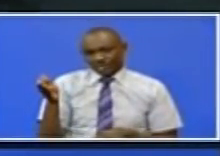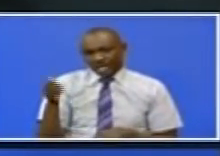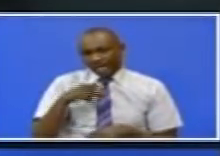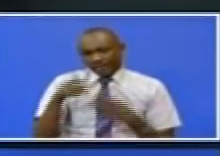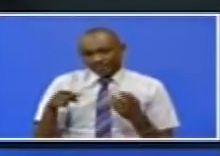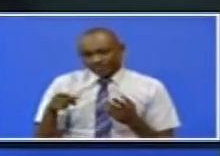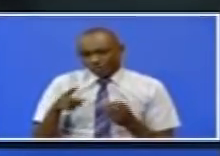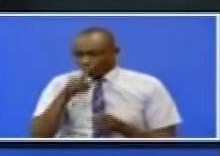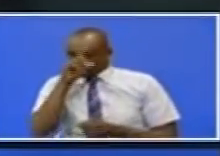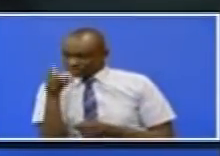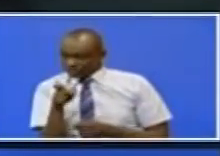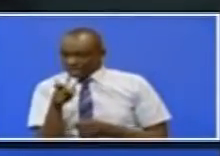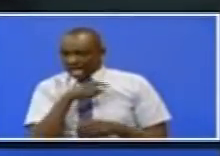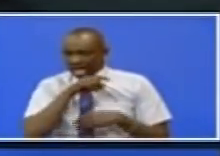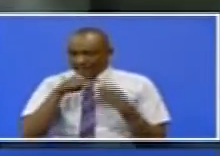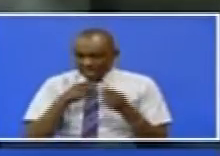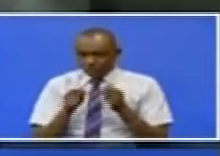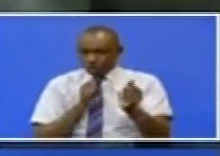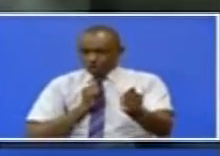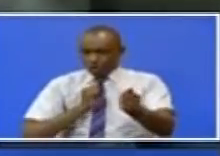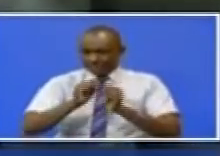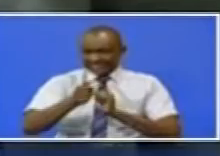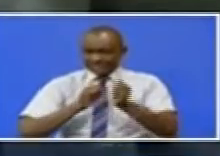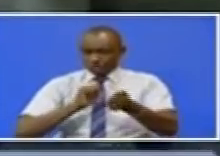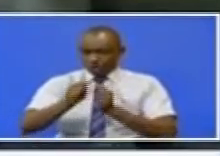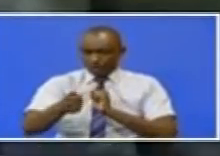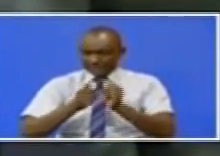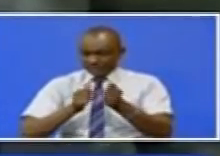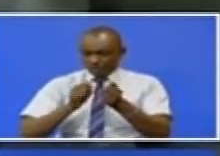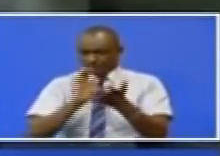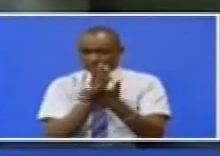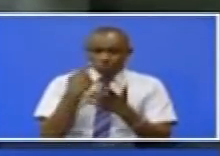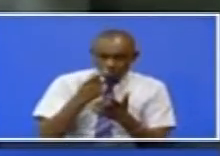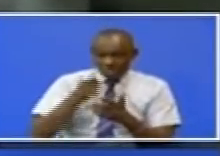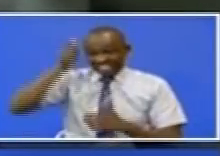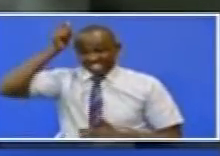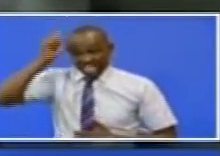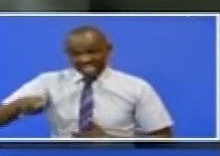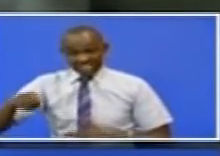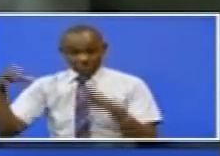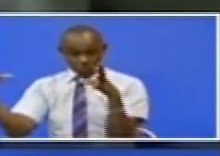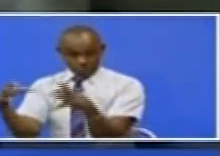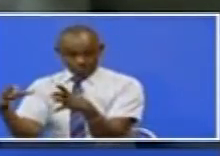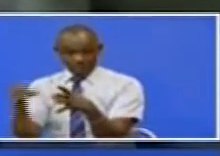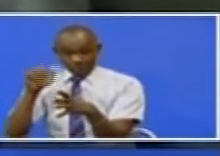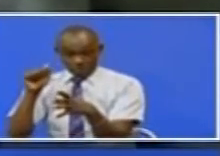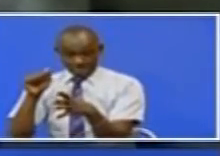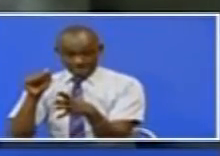question of the competition between judges from